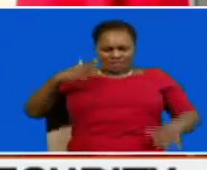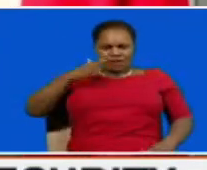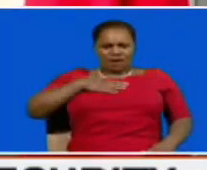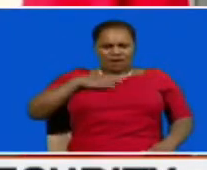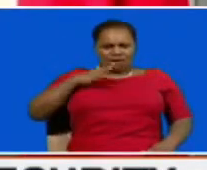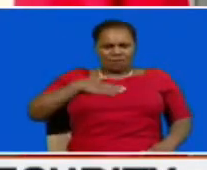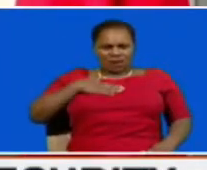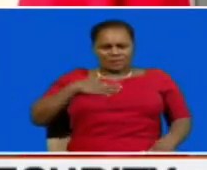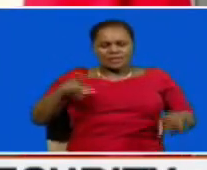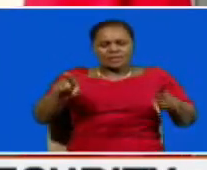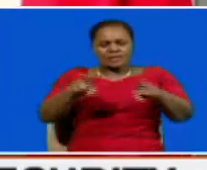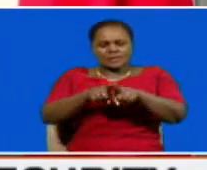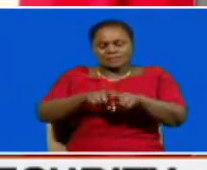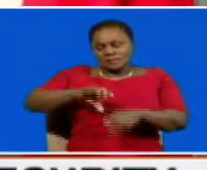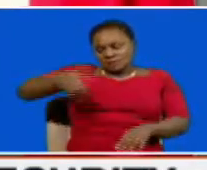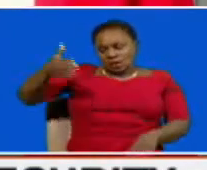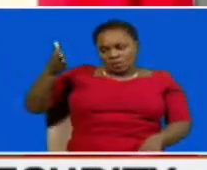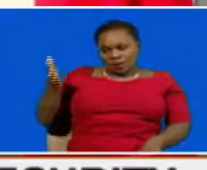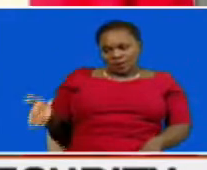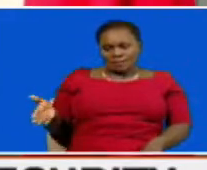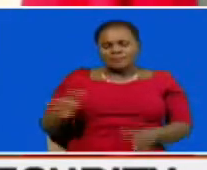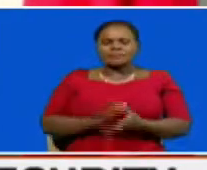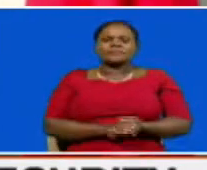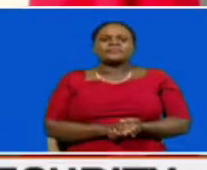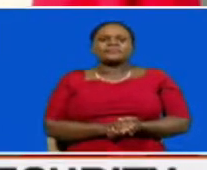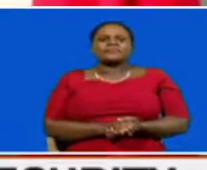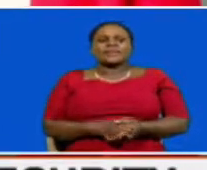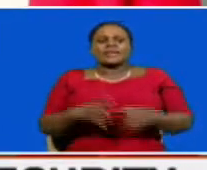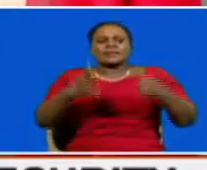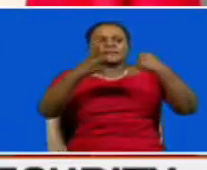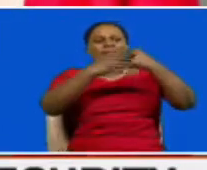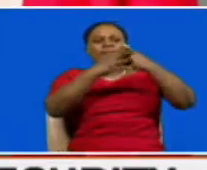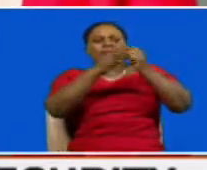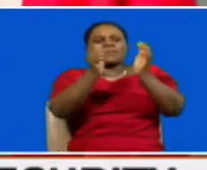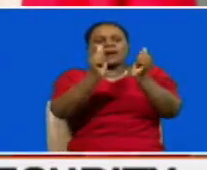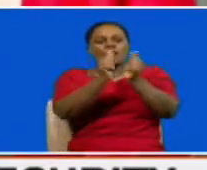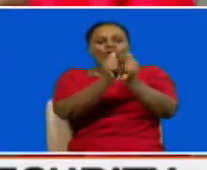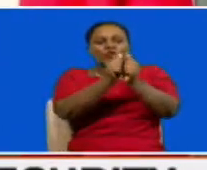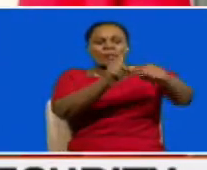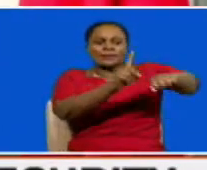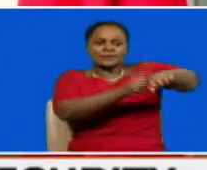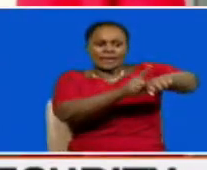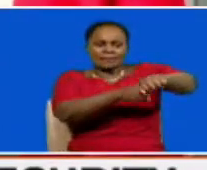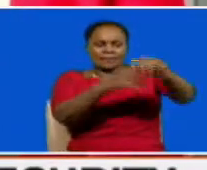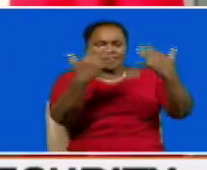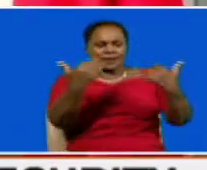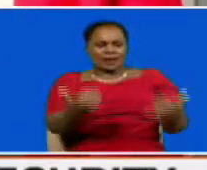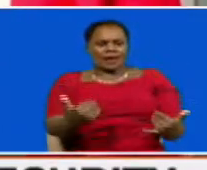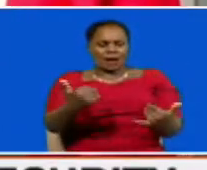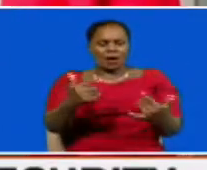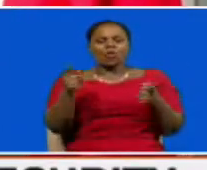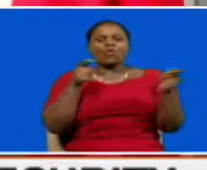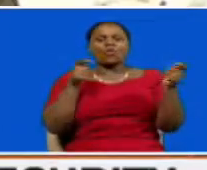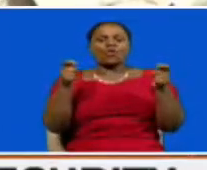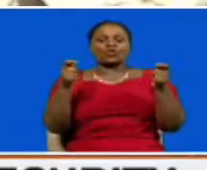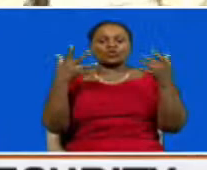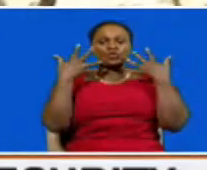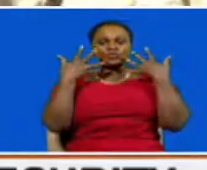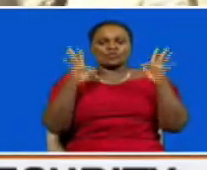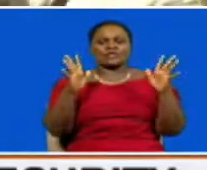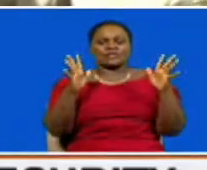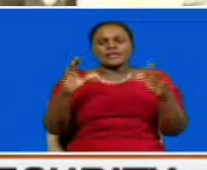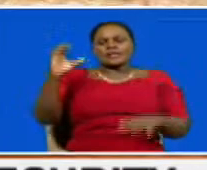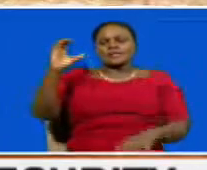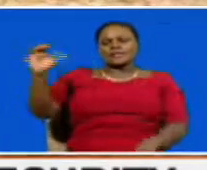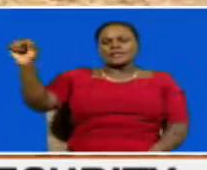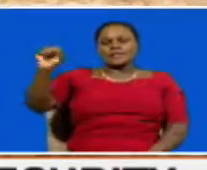and businesses in our capital city in the September-October season, has now been contained. The Interior